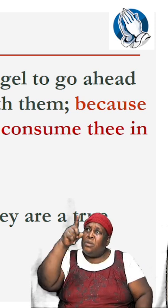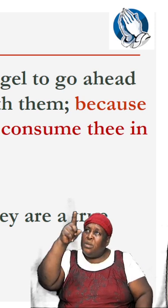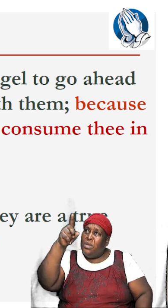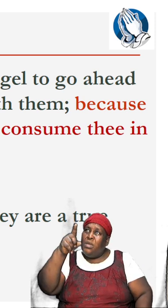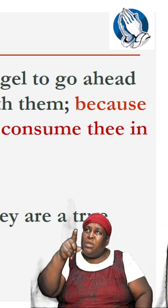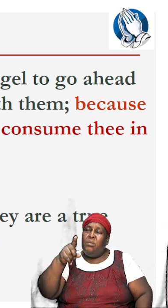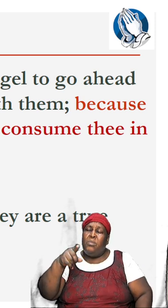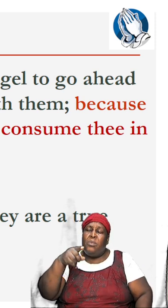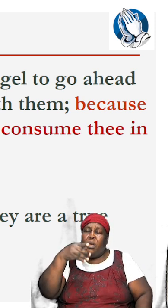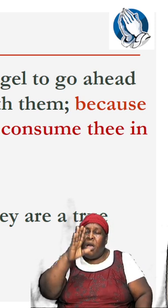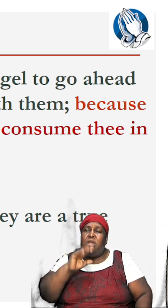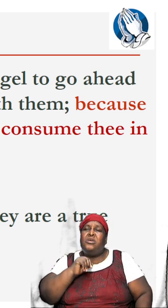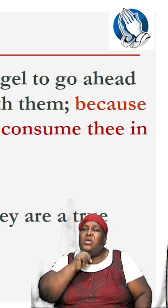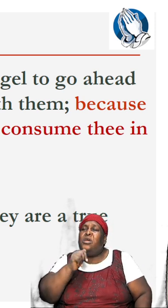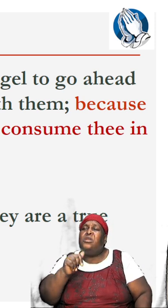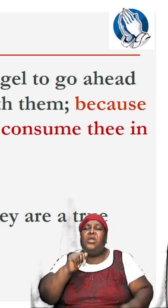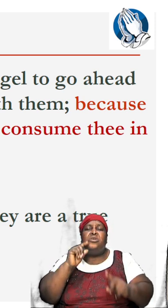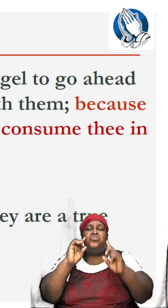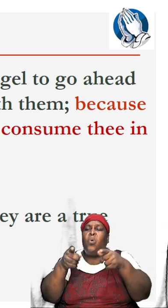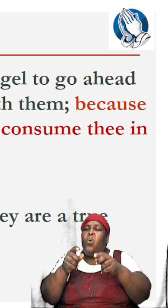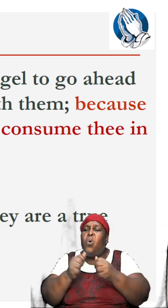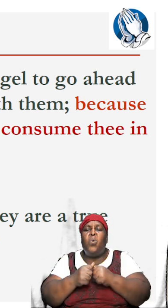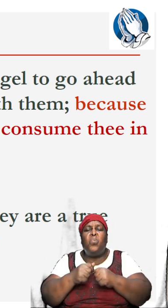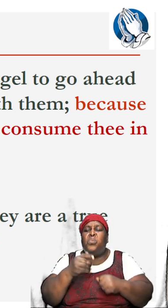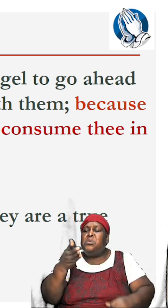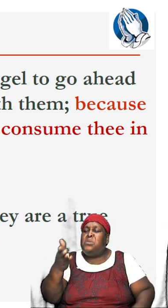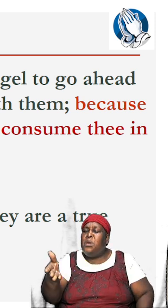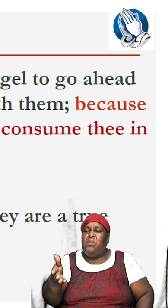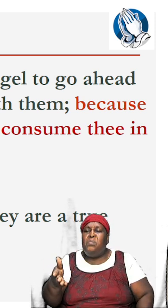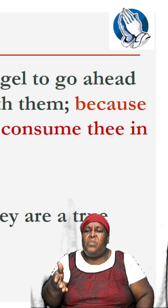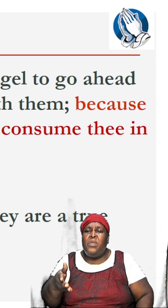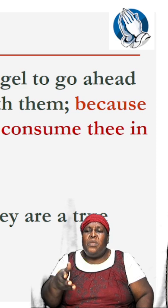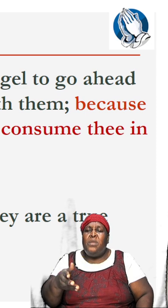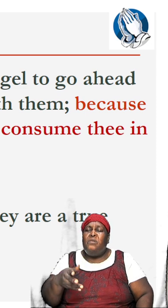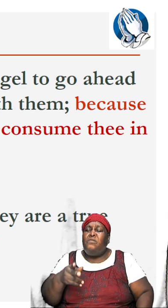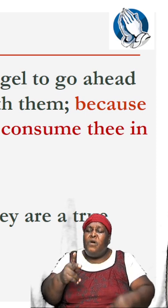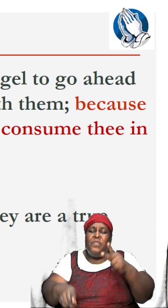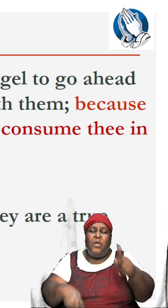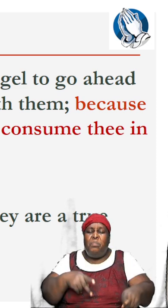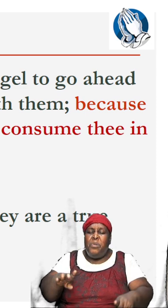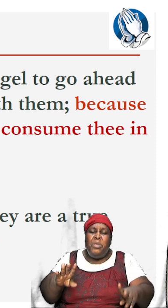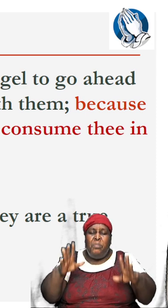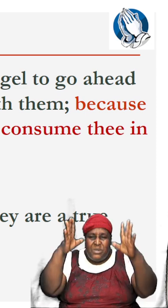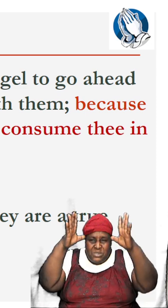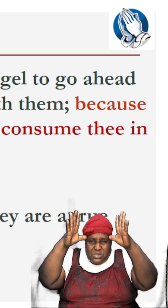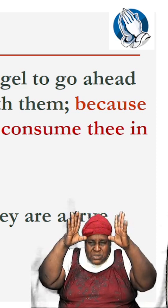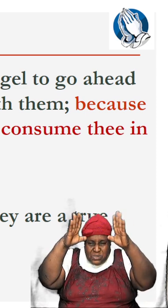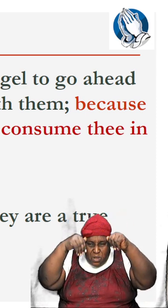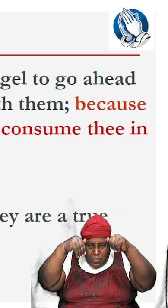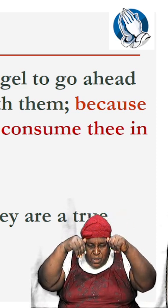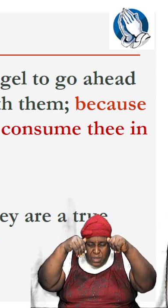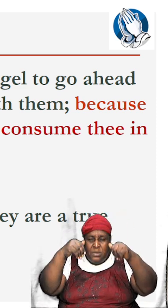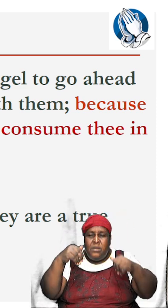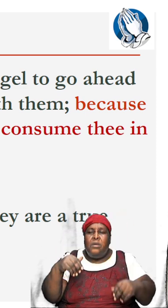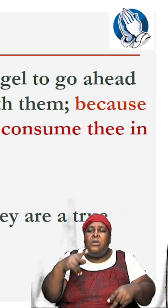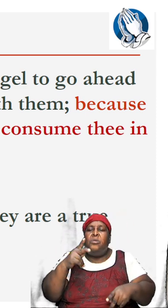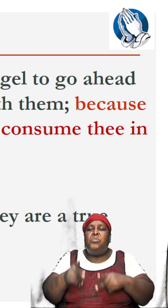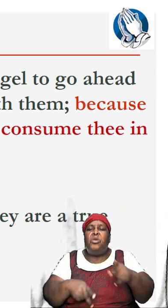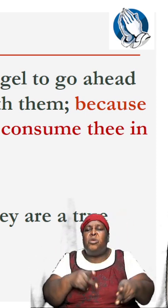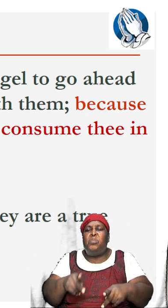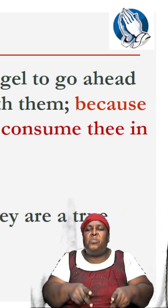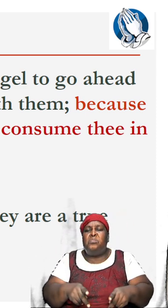go up with them. I know why. Because the people are a stiff-necked people. My God, lest